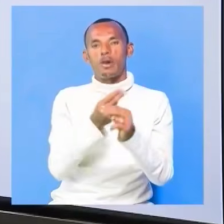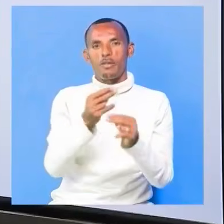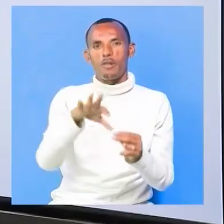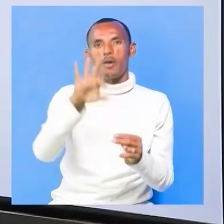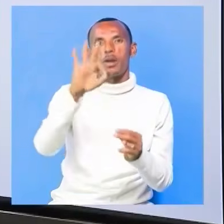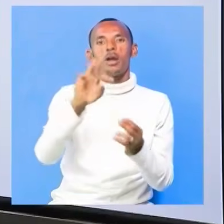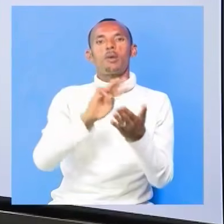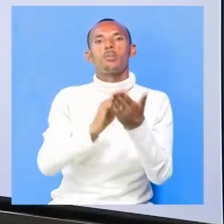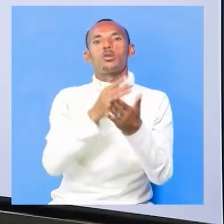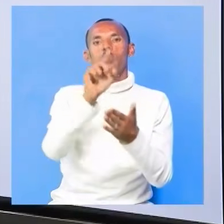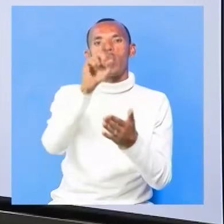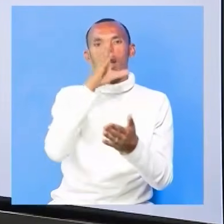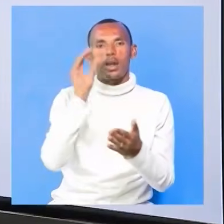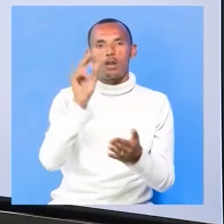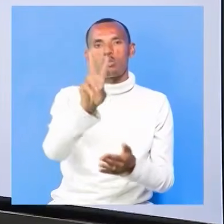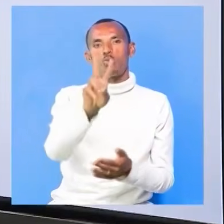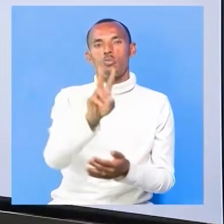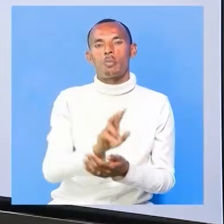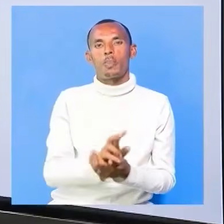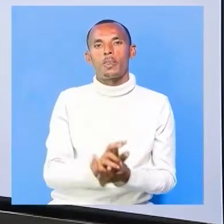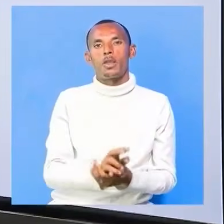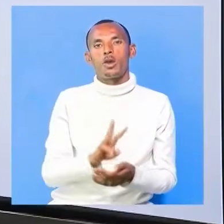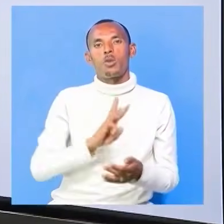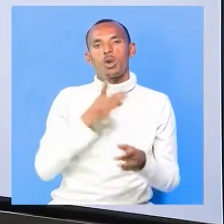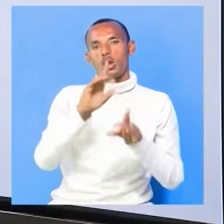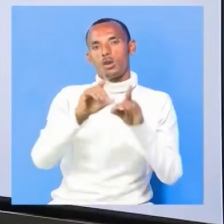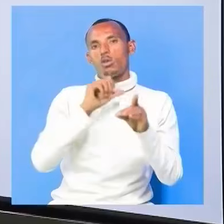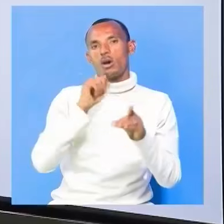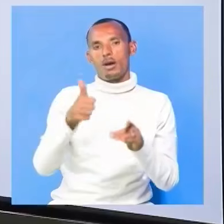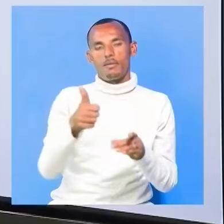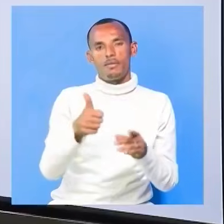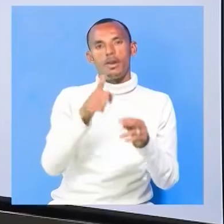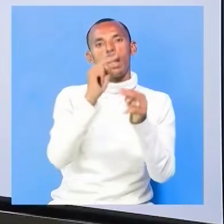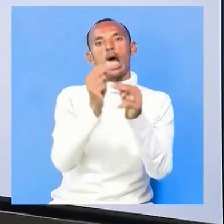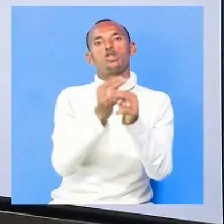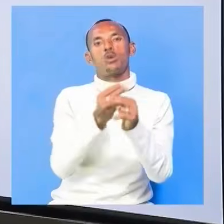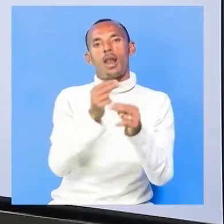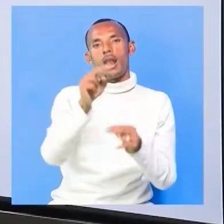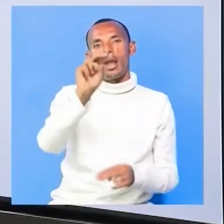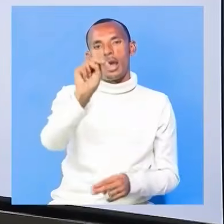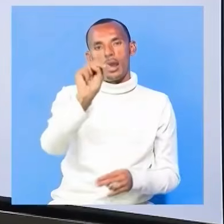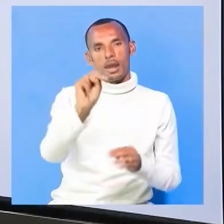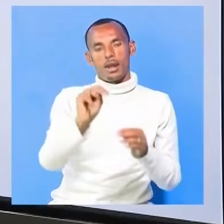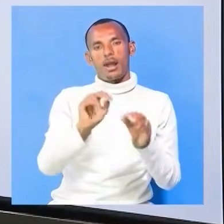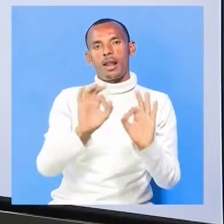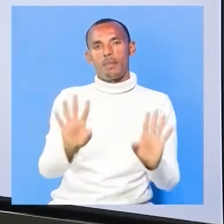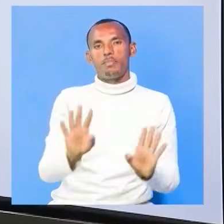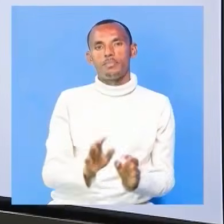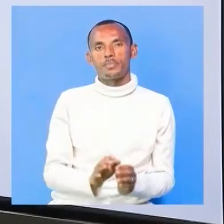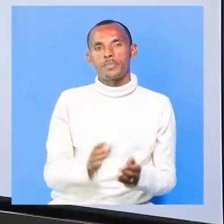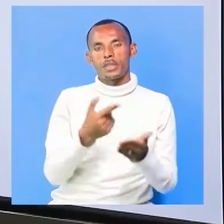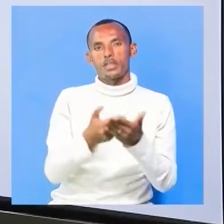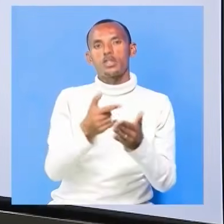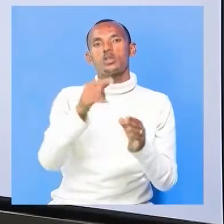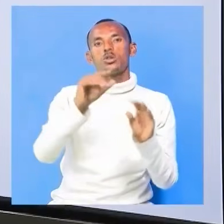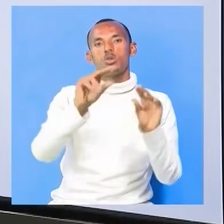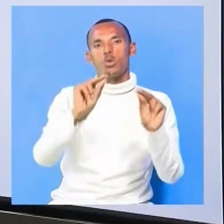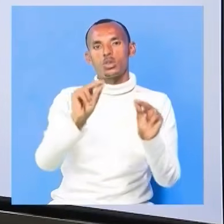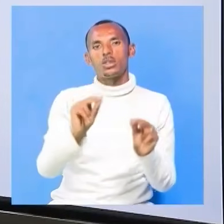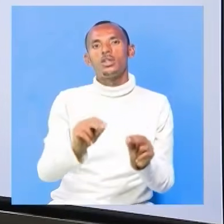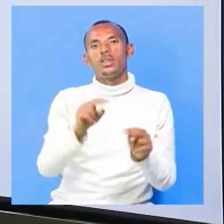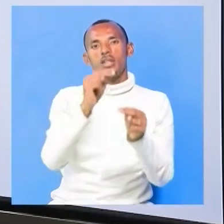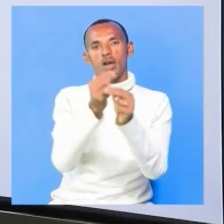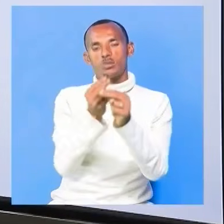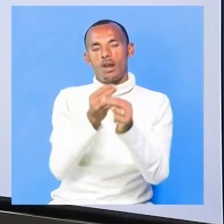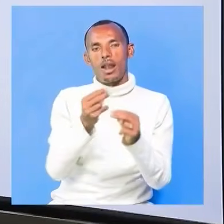which is found between 1 and 2. So we don't have any natural number between 1 and 2. So this is not natural